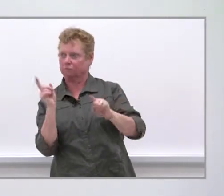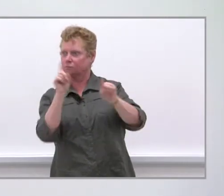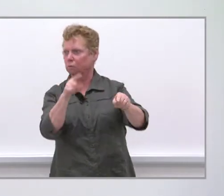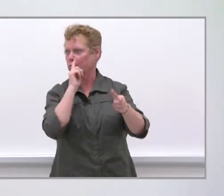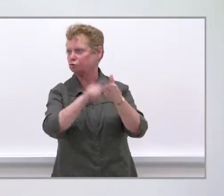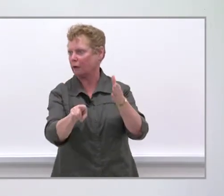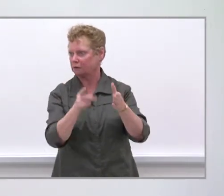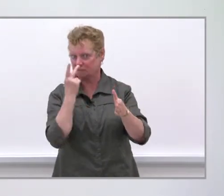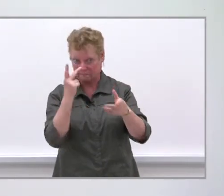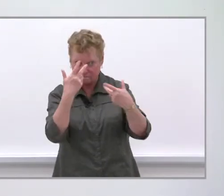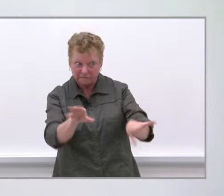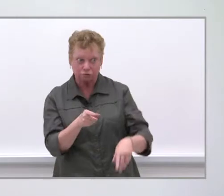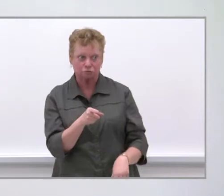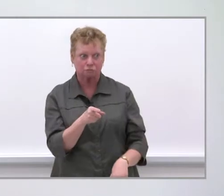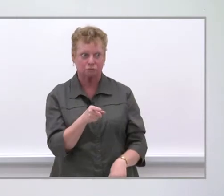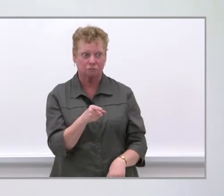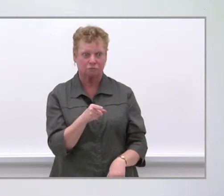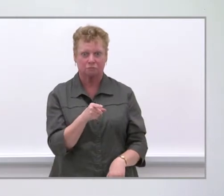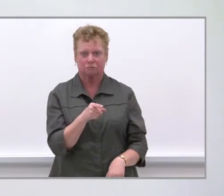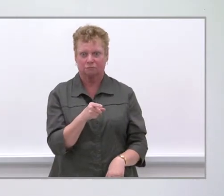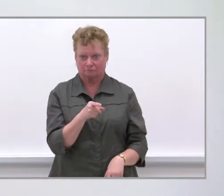it in that time frame.